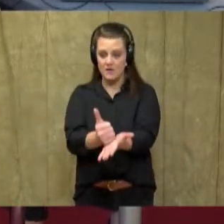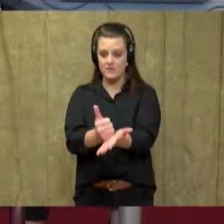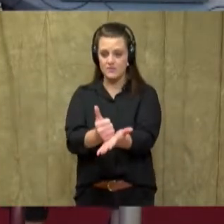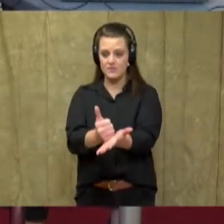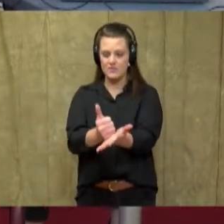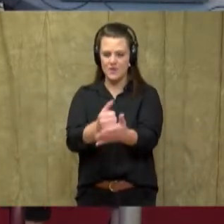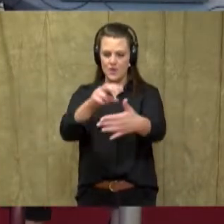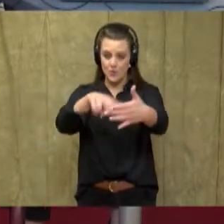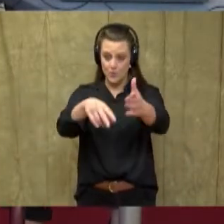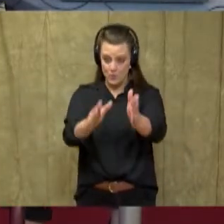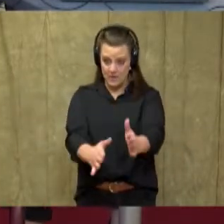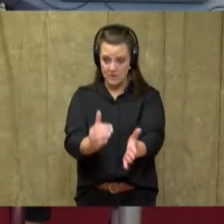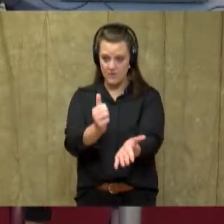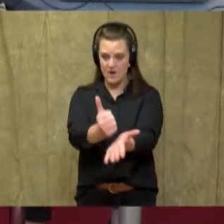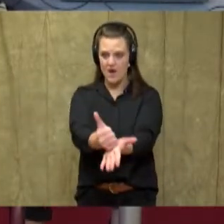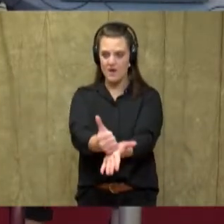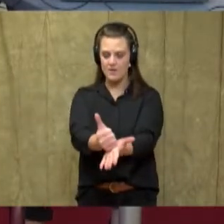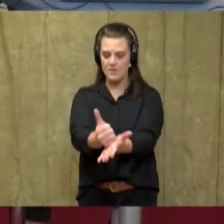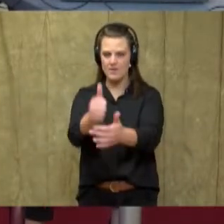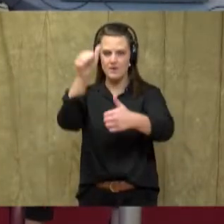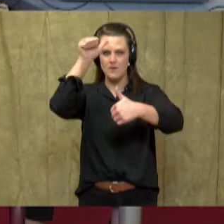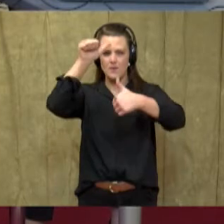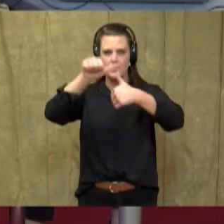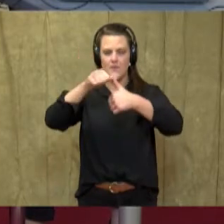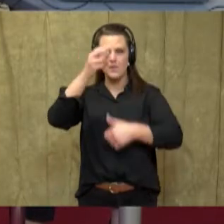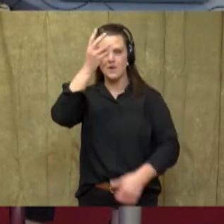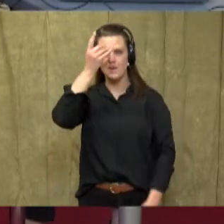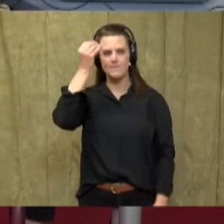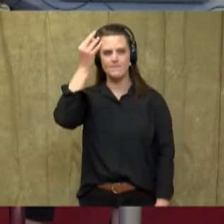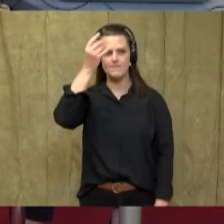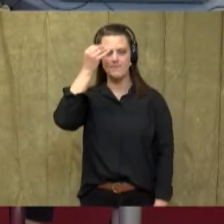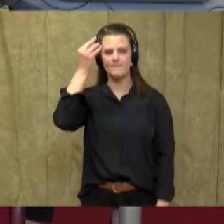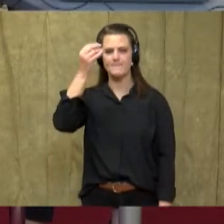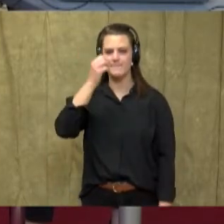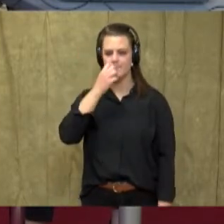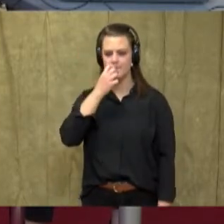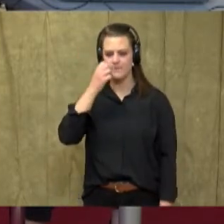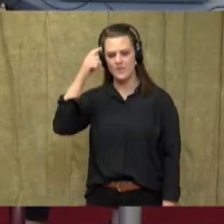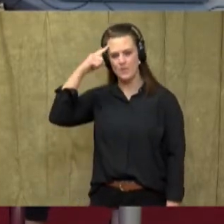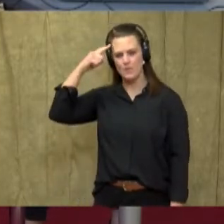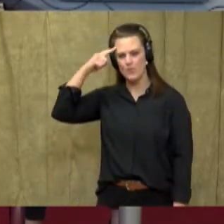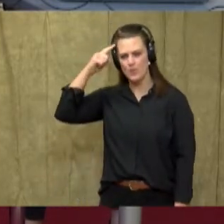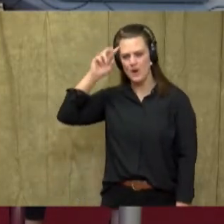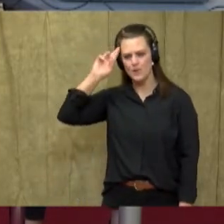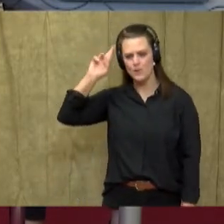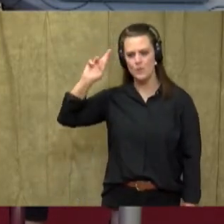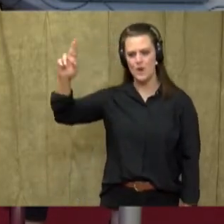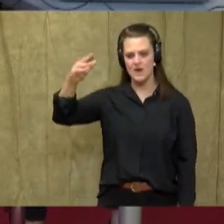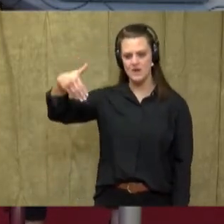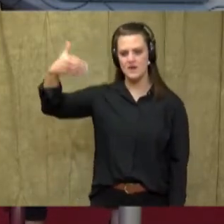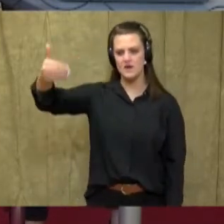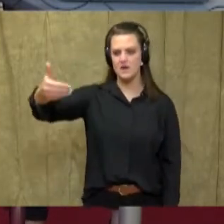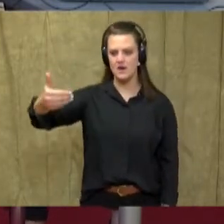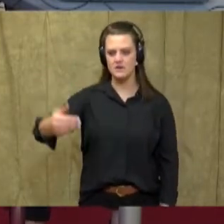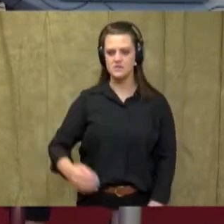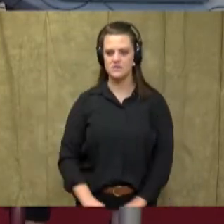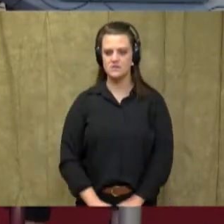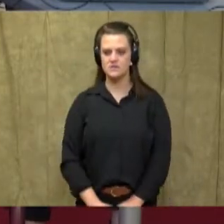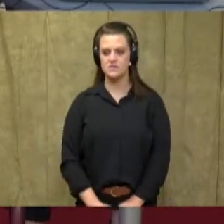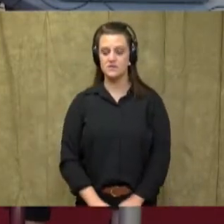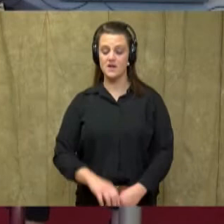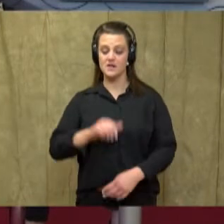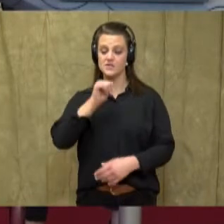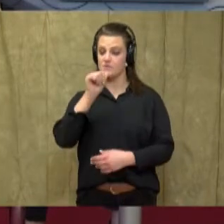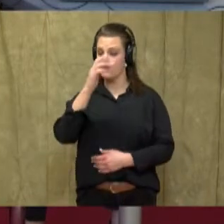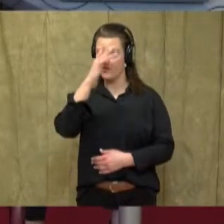reader remember and even think about what and get your brain ready for what's coming up. So don't